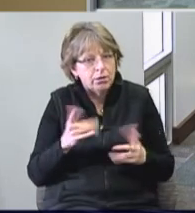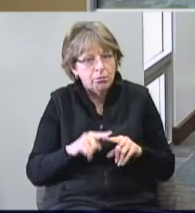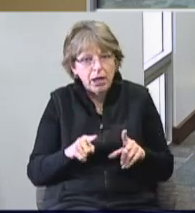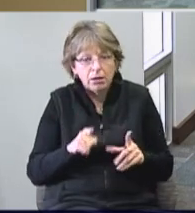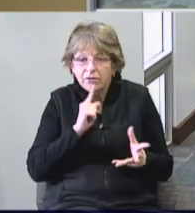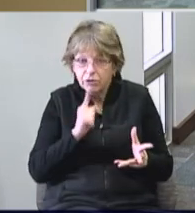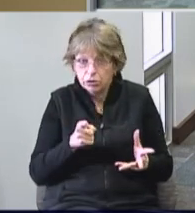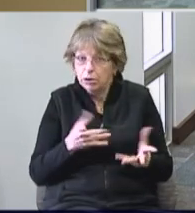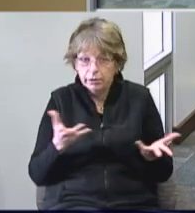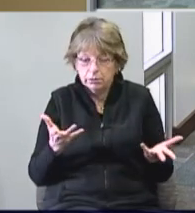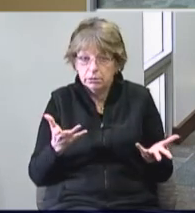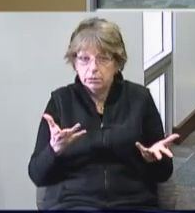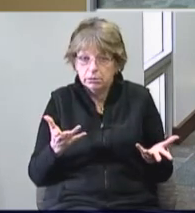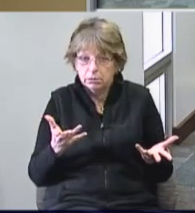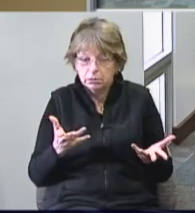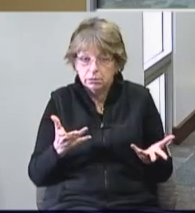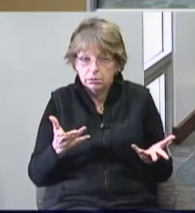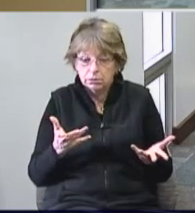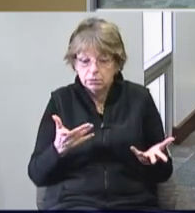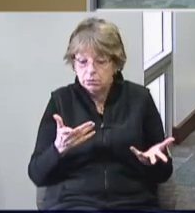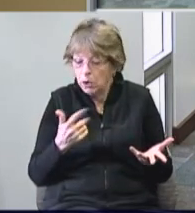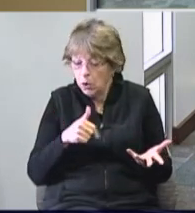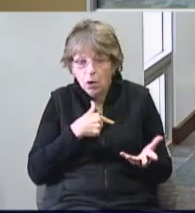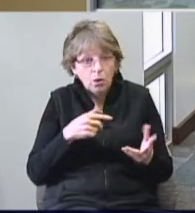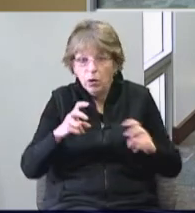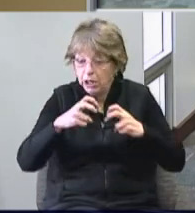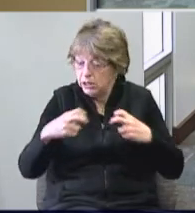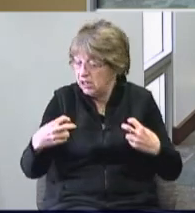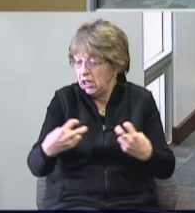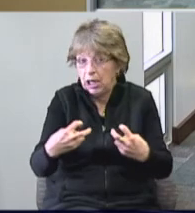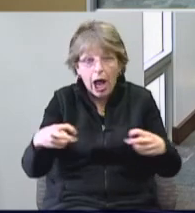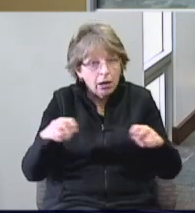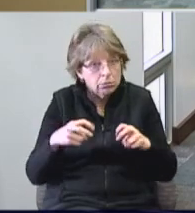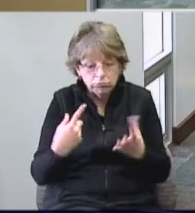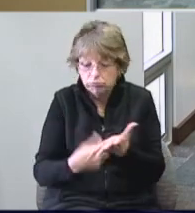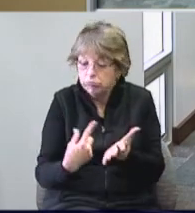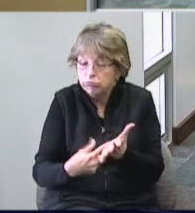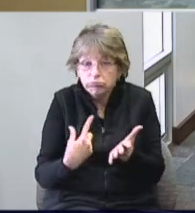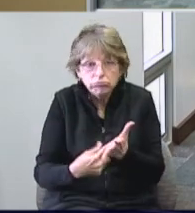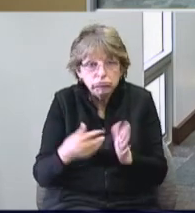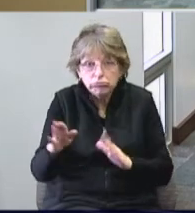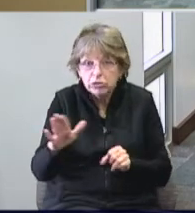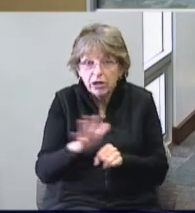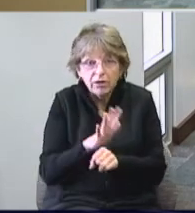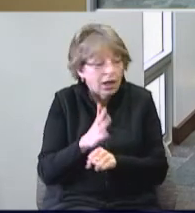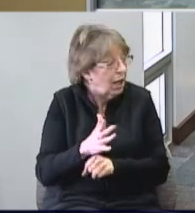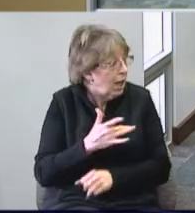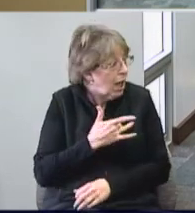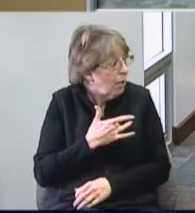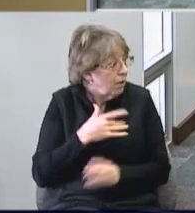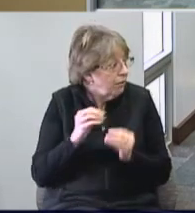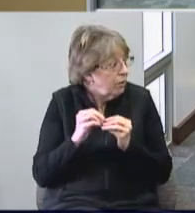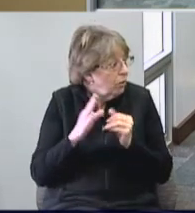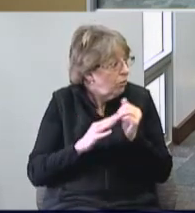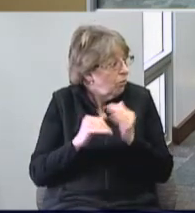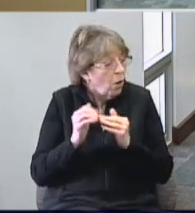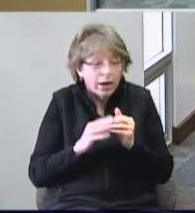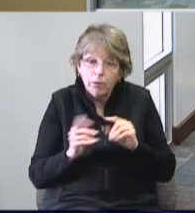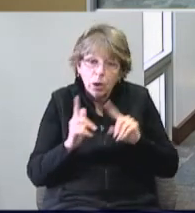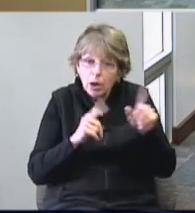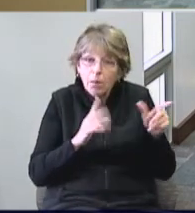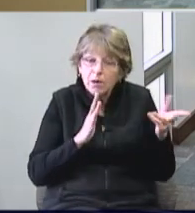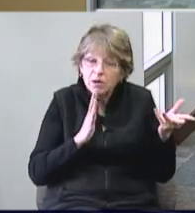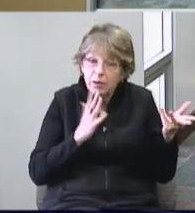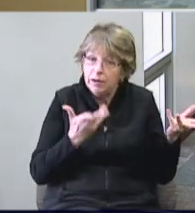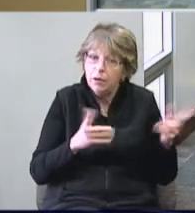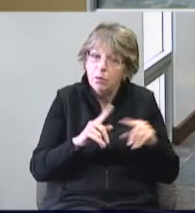be candid with him and explain to him fully what, the reasoning for our decision. Sure. Well, I mean, Troy, I would feel more comfortable coming and talking to you about anything. But I think there are